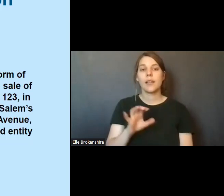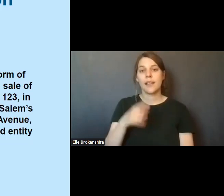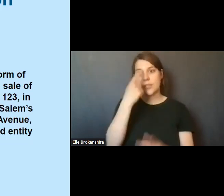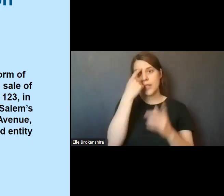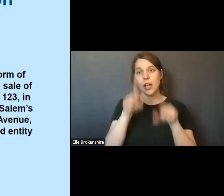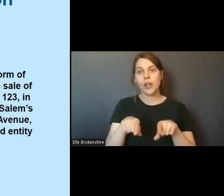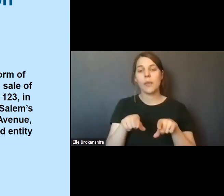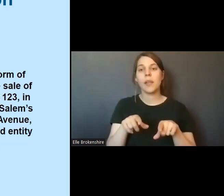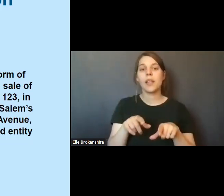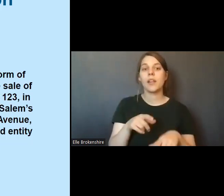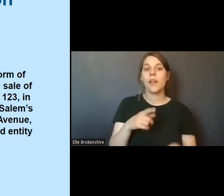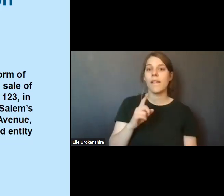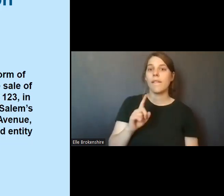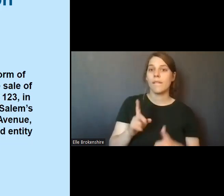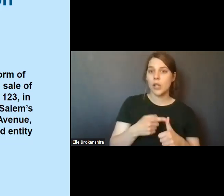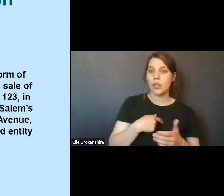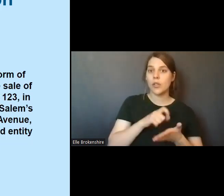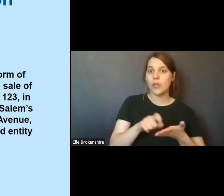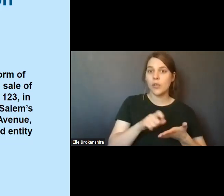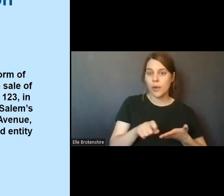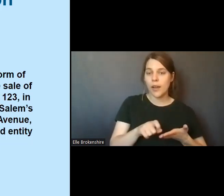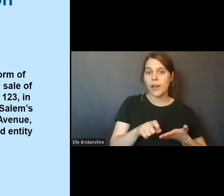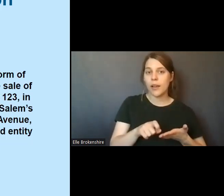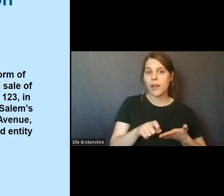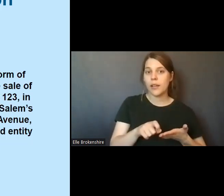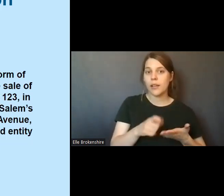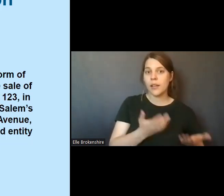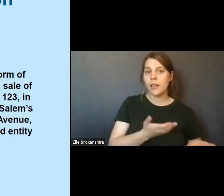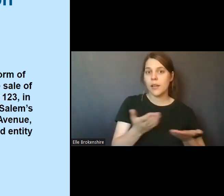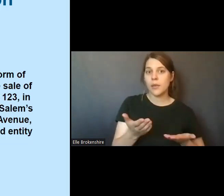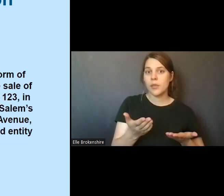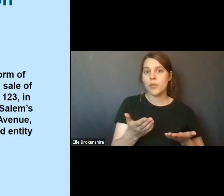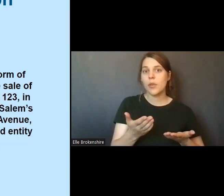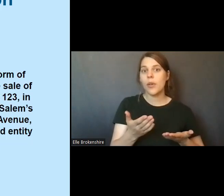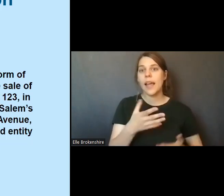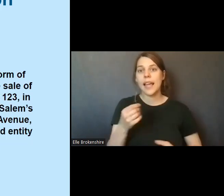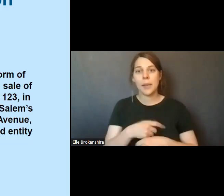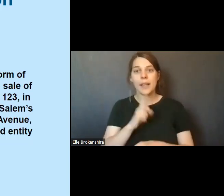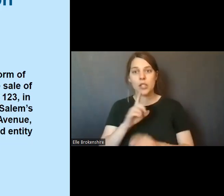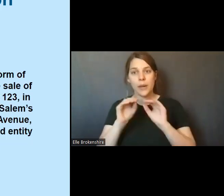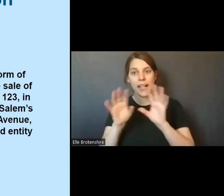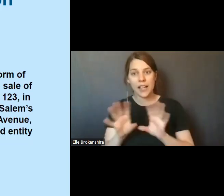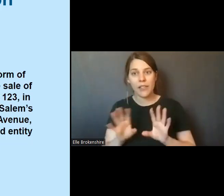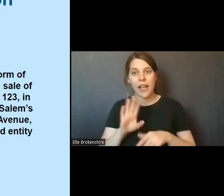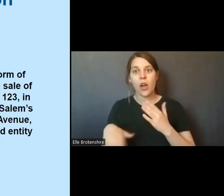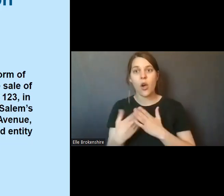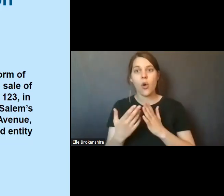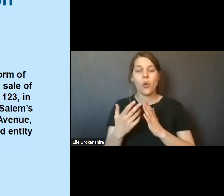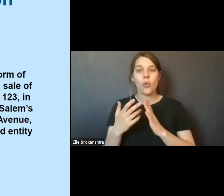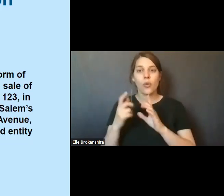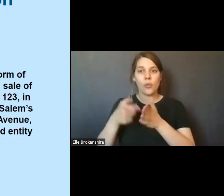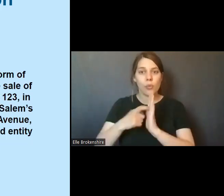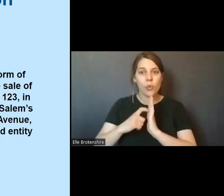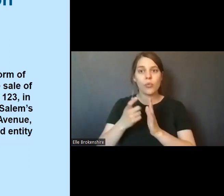right of refusal. We also wanted to clarify that the current lease terms with the tenants in the plaza are going to be honored.